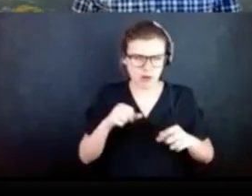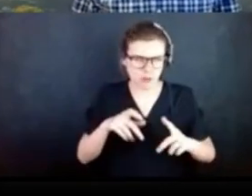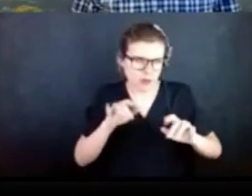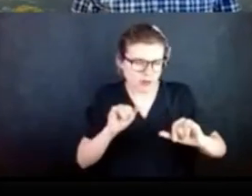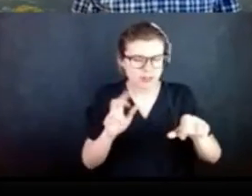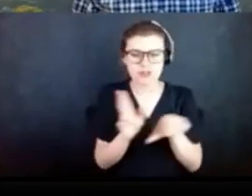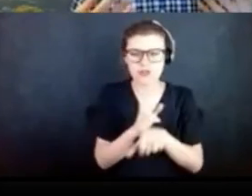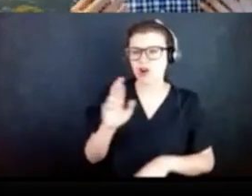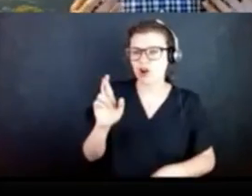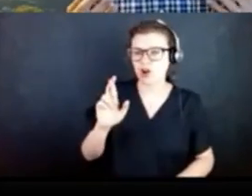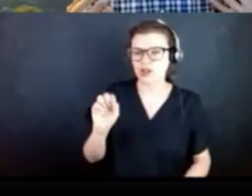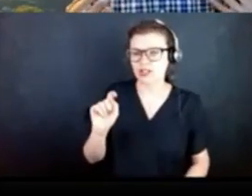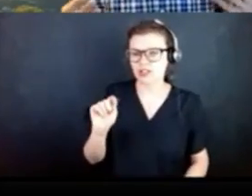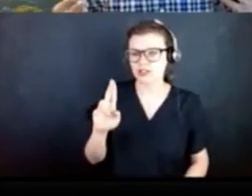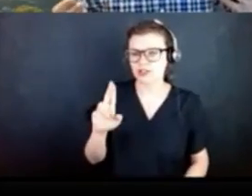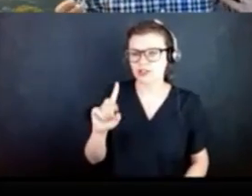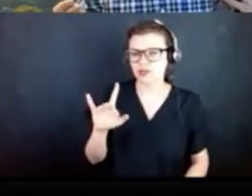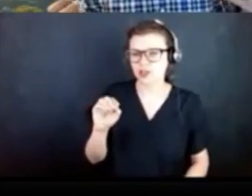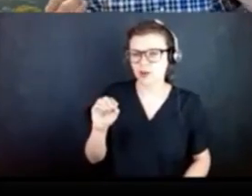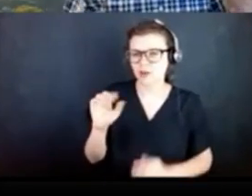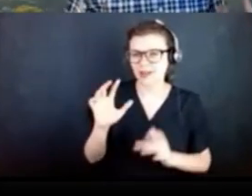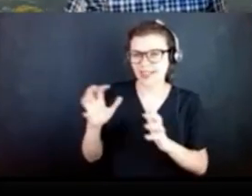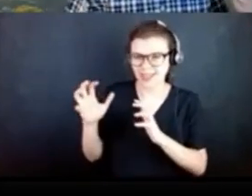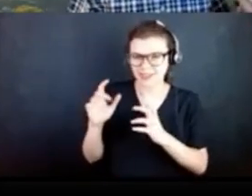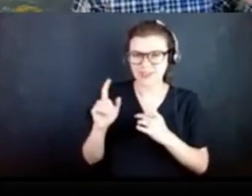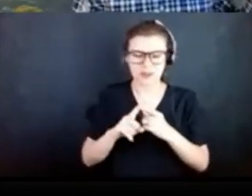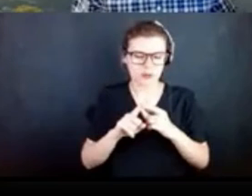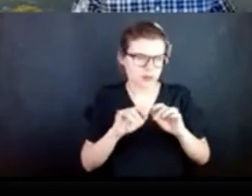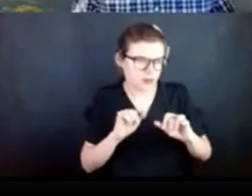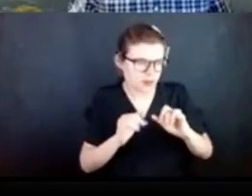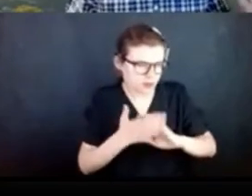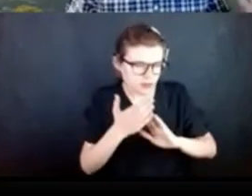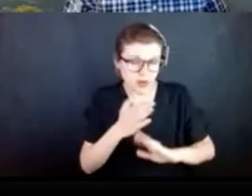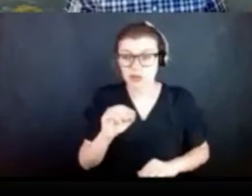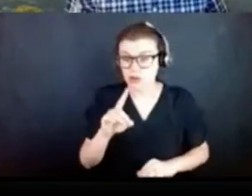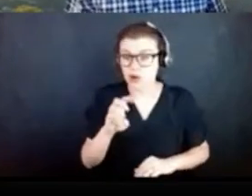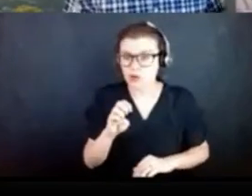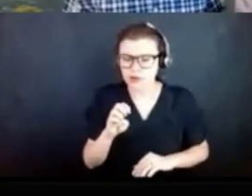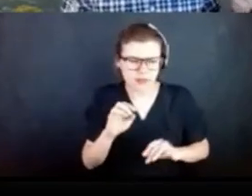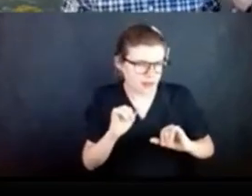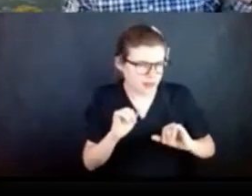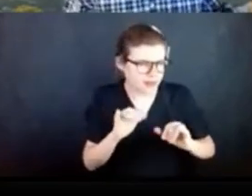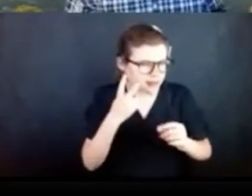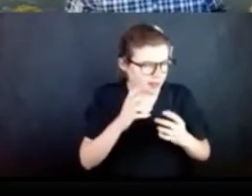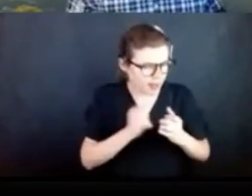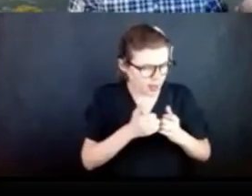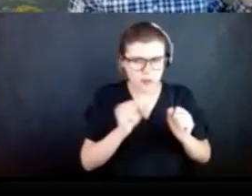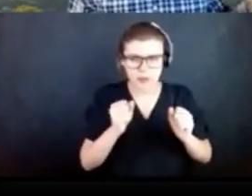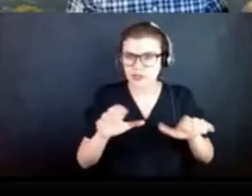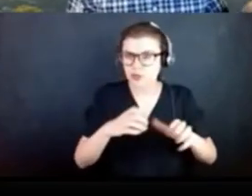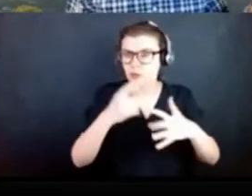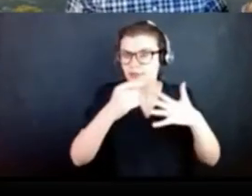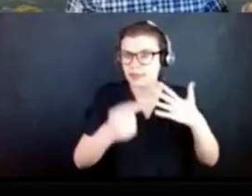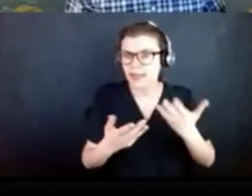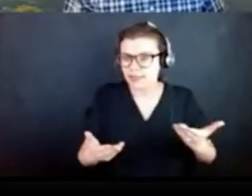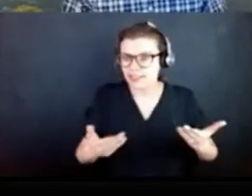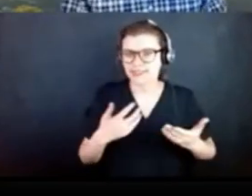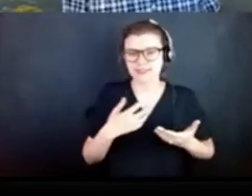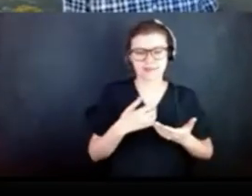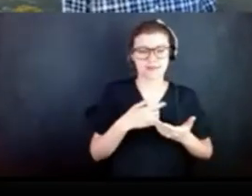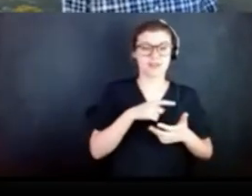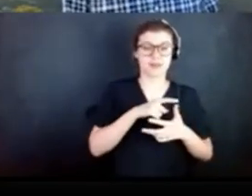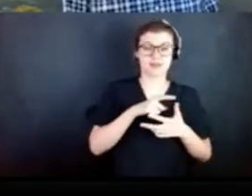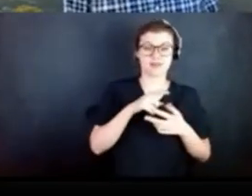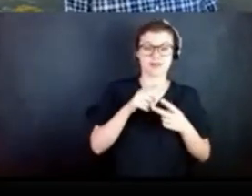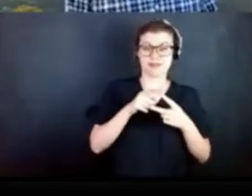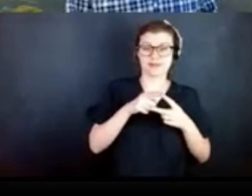Cloud to see in our code how you can do some of the things that we talk about in this first part, the brief overview